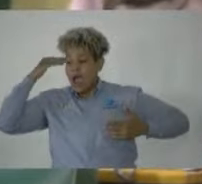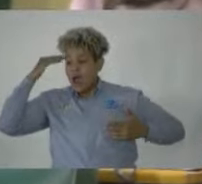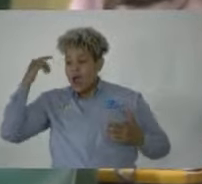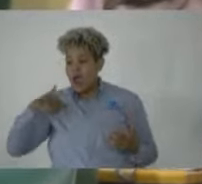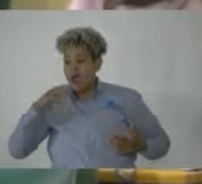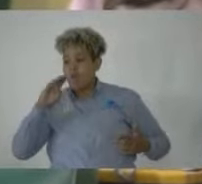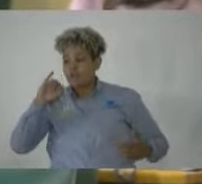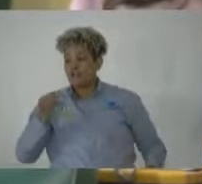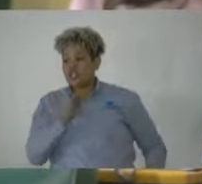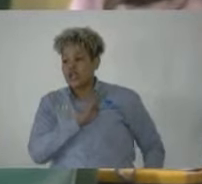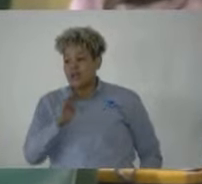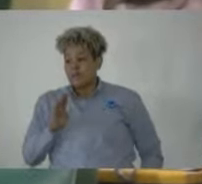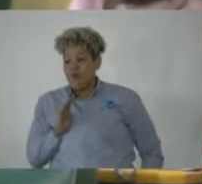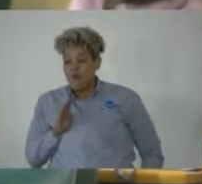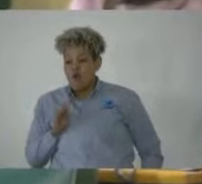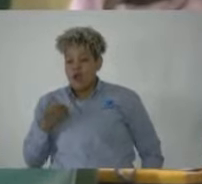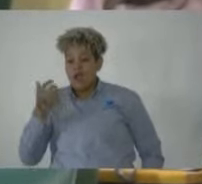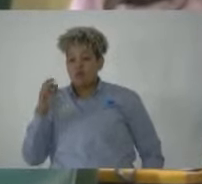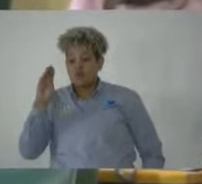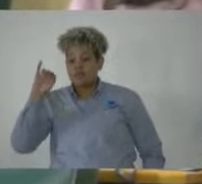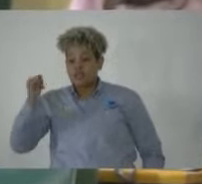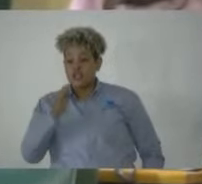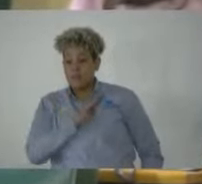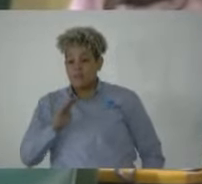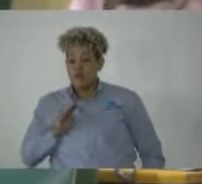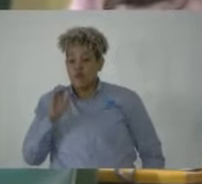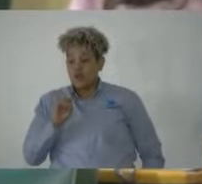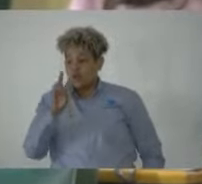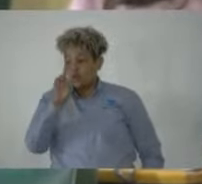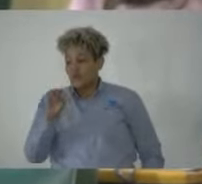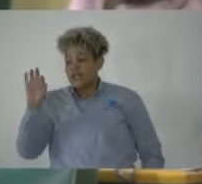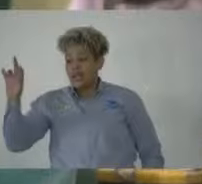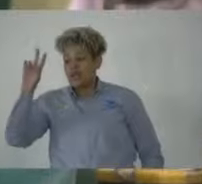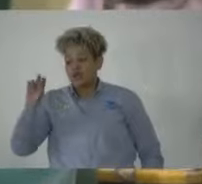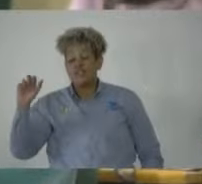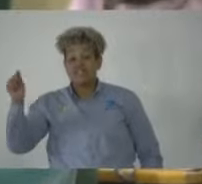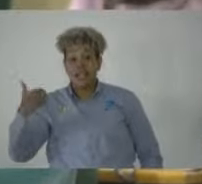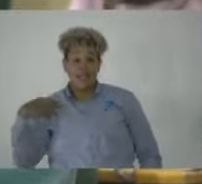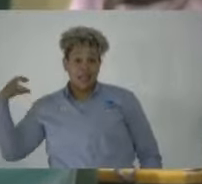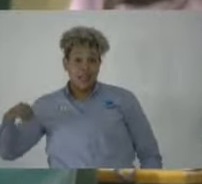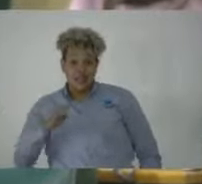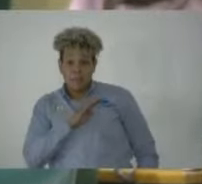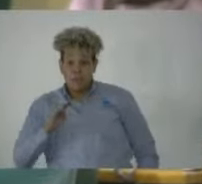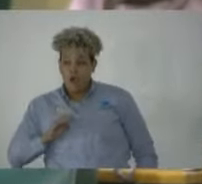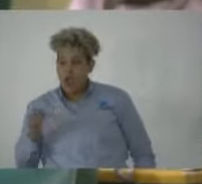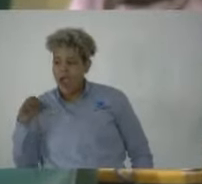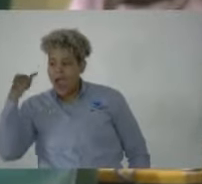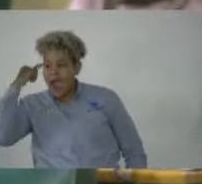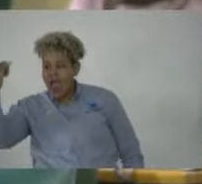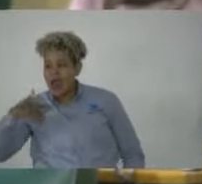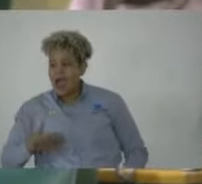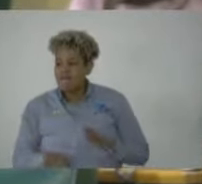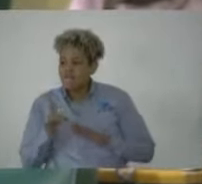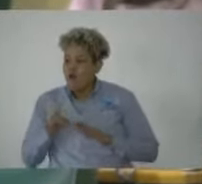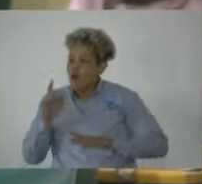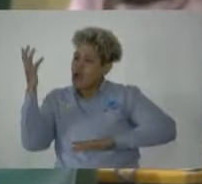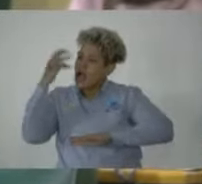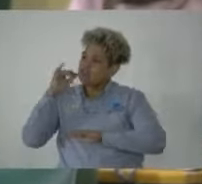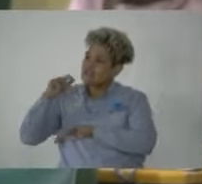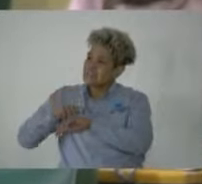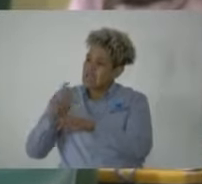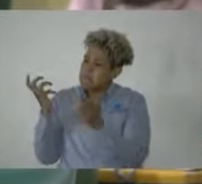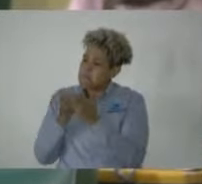BOJ board in 2009 and 2010. It is an idea I found very attractive at the